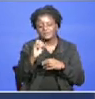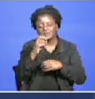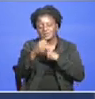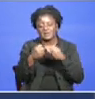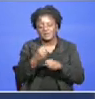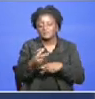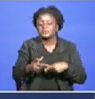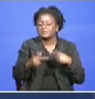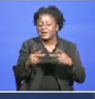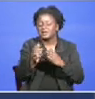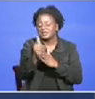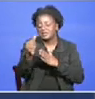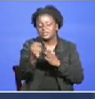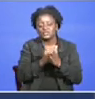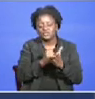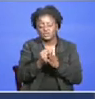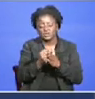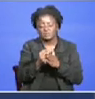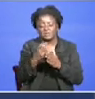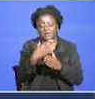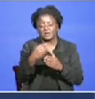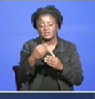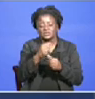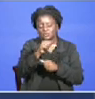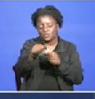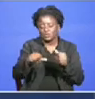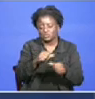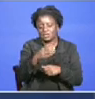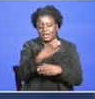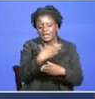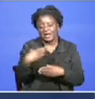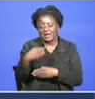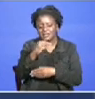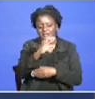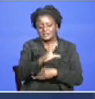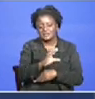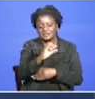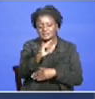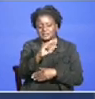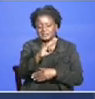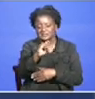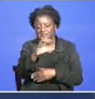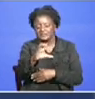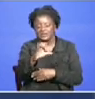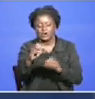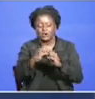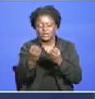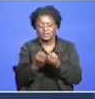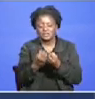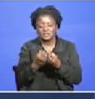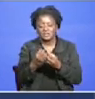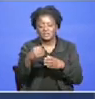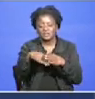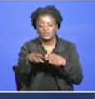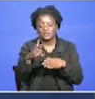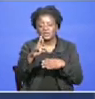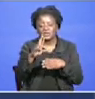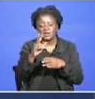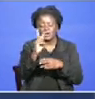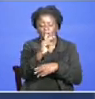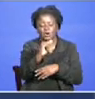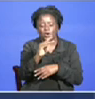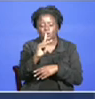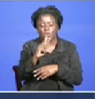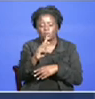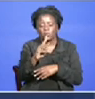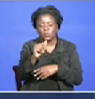community and social and civic organizations, including the Chamber of Commerce and the Kiwanis and Rotary organizations. A